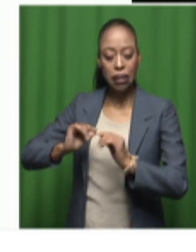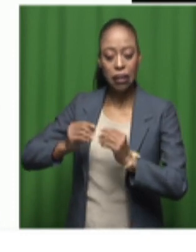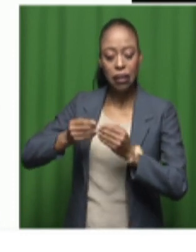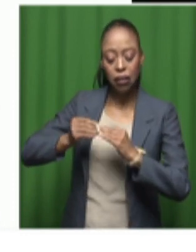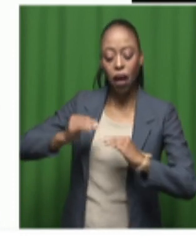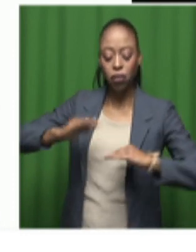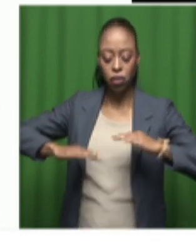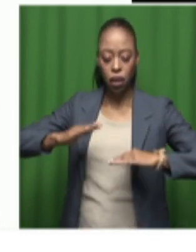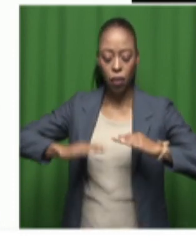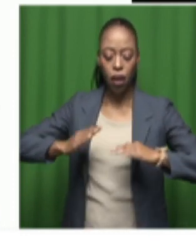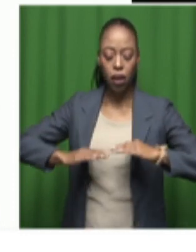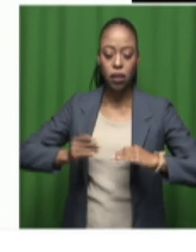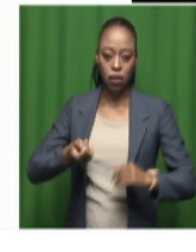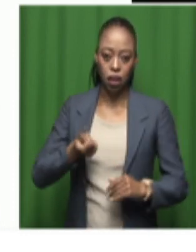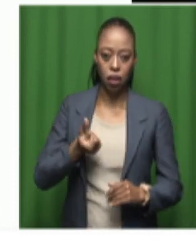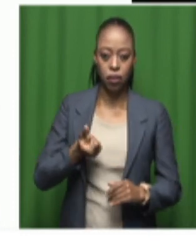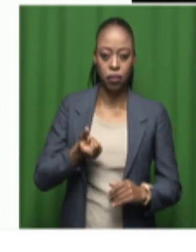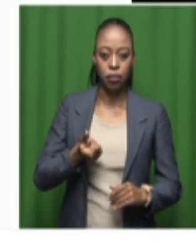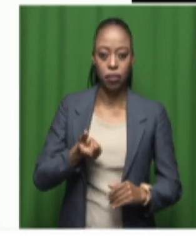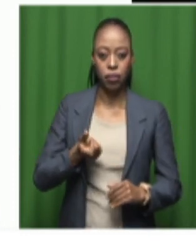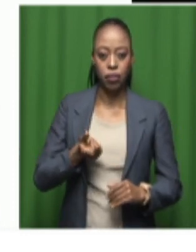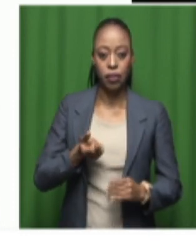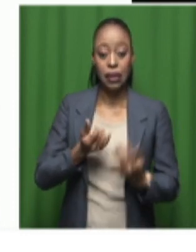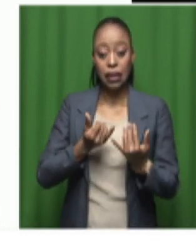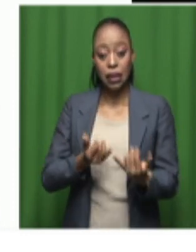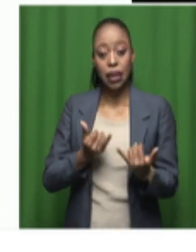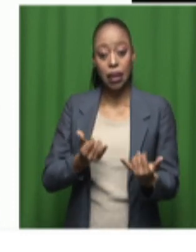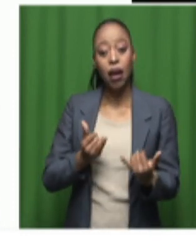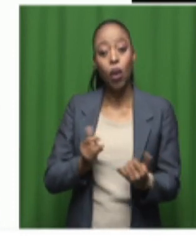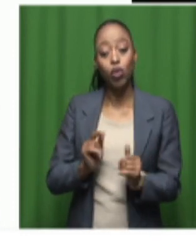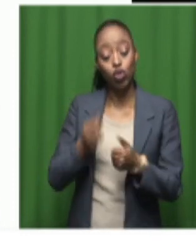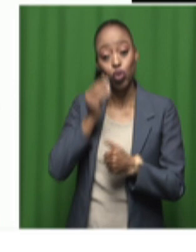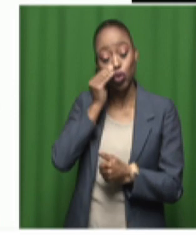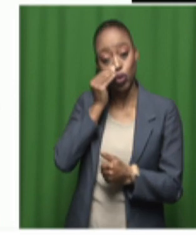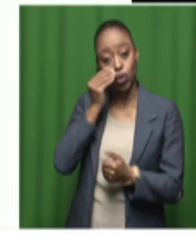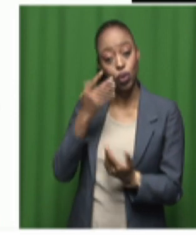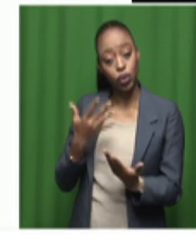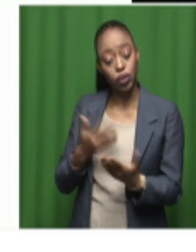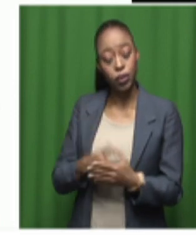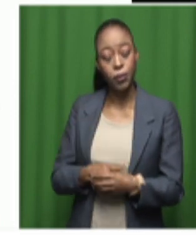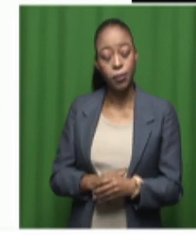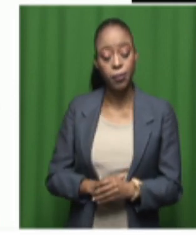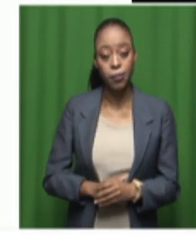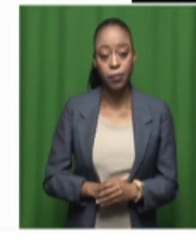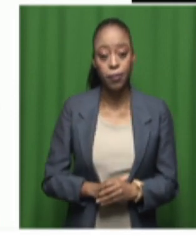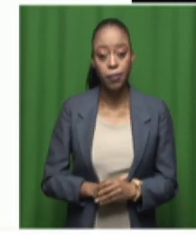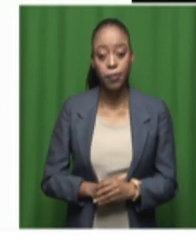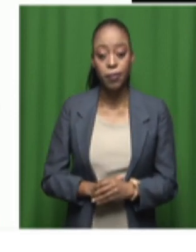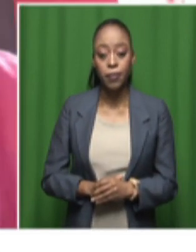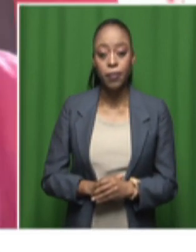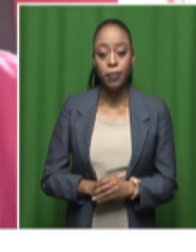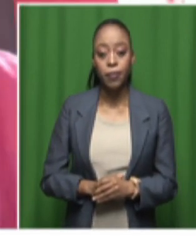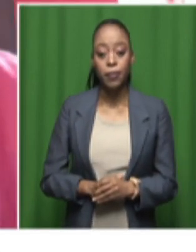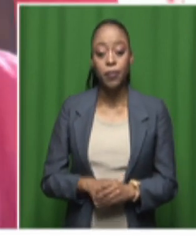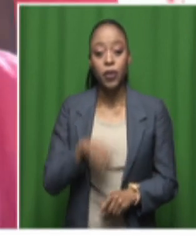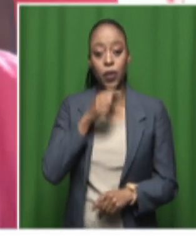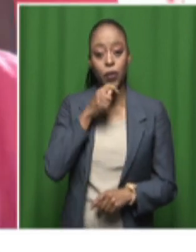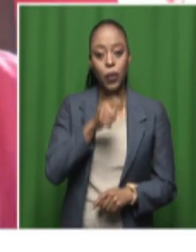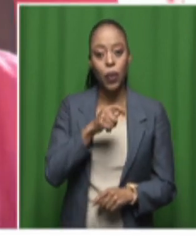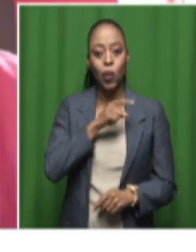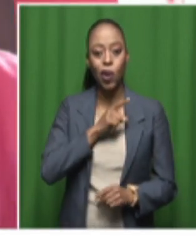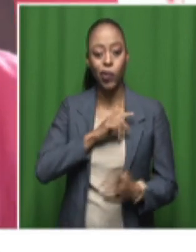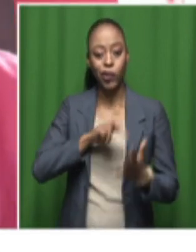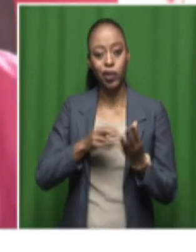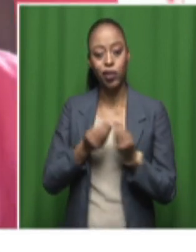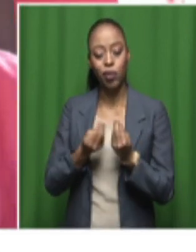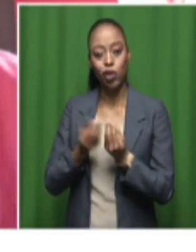to stabilize. Yeah. And therein lies some good news for the South African consumer. Yeah, certainly. I mean, we need